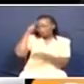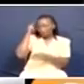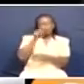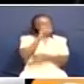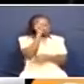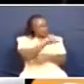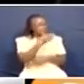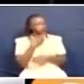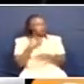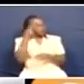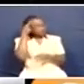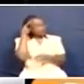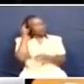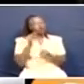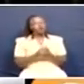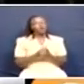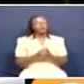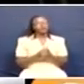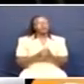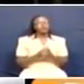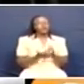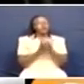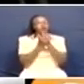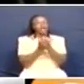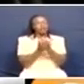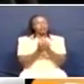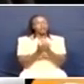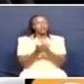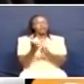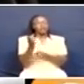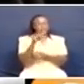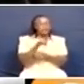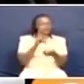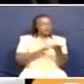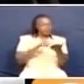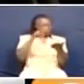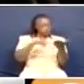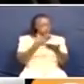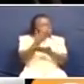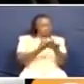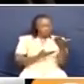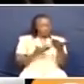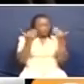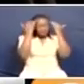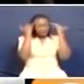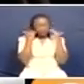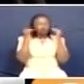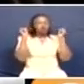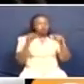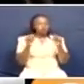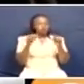ones so that the return to the elections, looking at those forms, the court would be able to